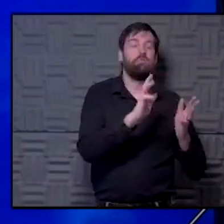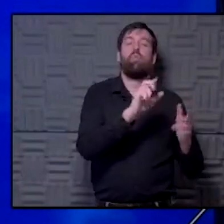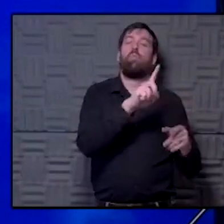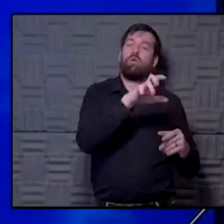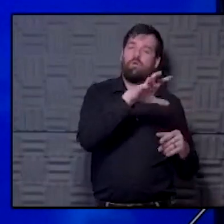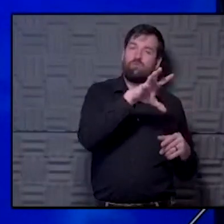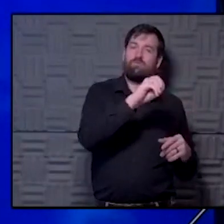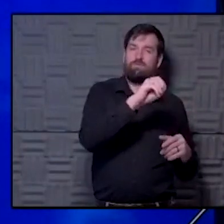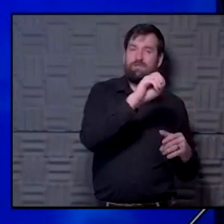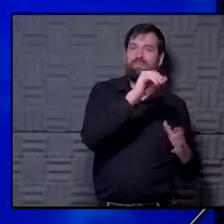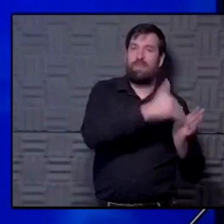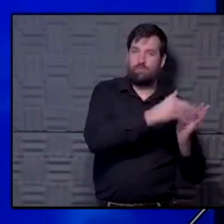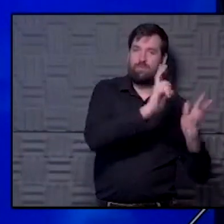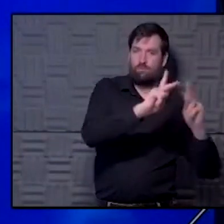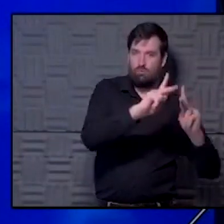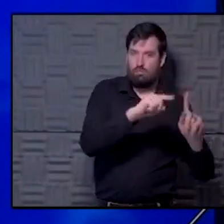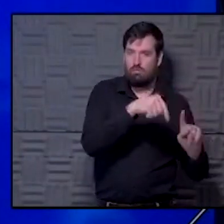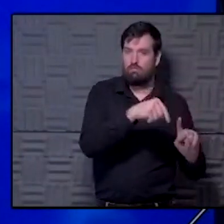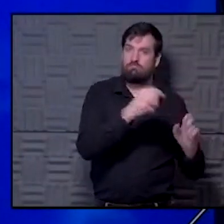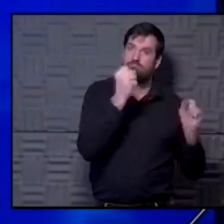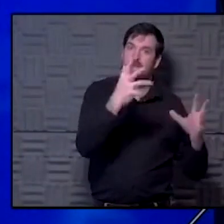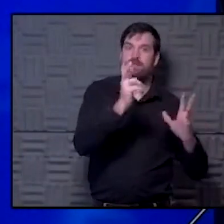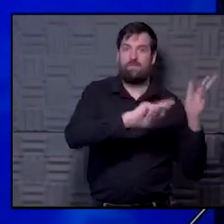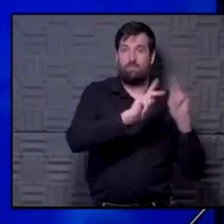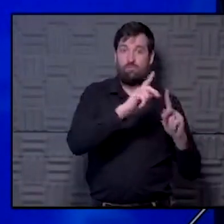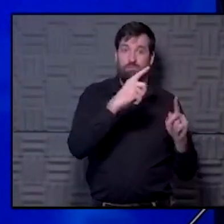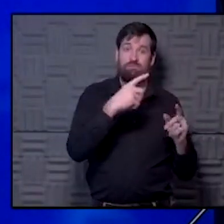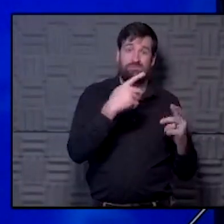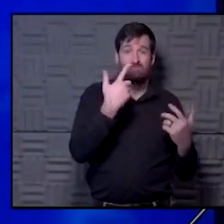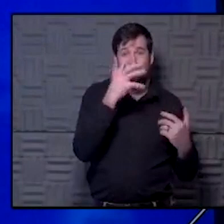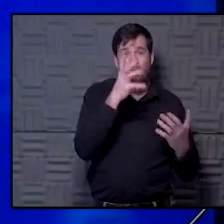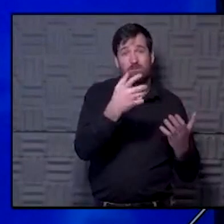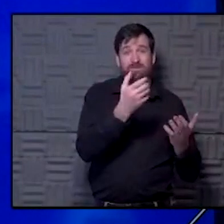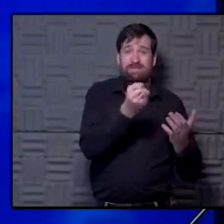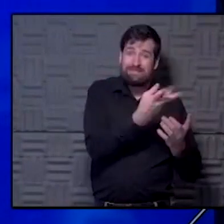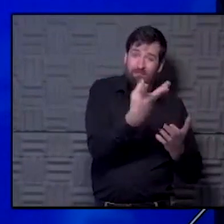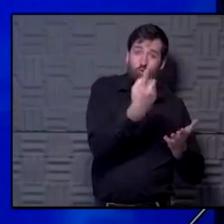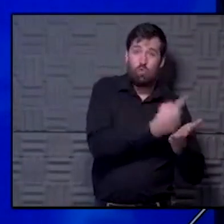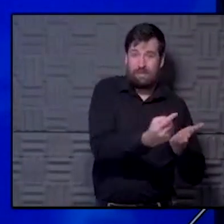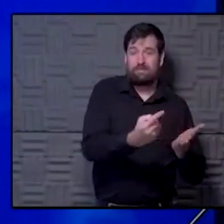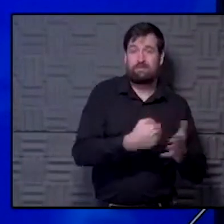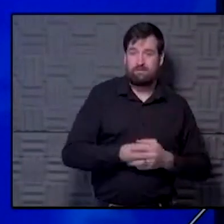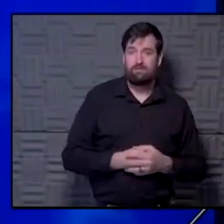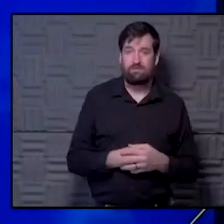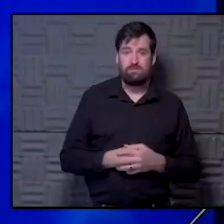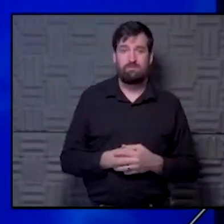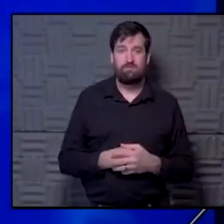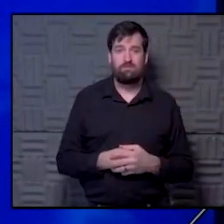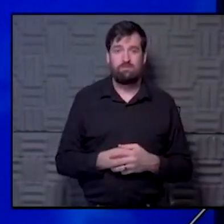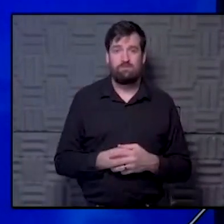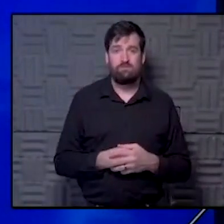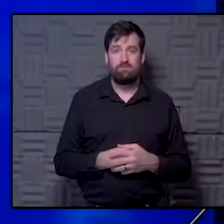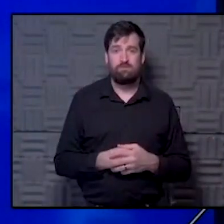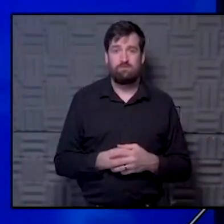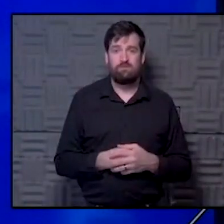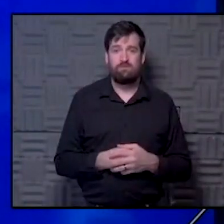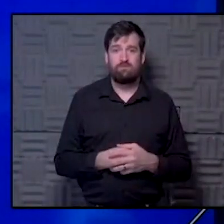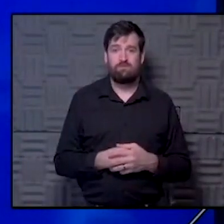That's a lot of people to vaccinate. That's going to take some time. It's going to take weeks, in fact. And